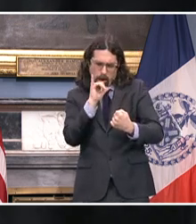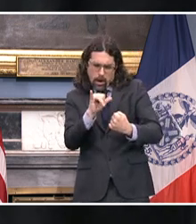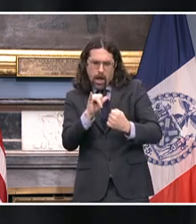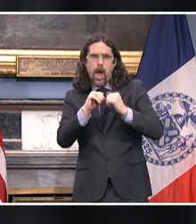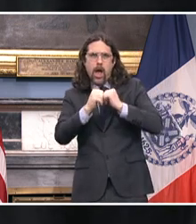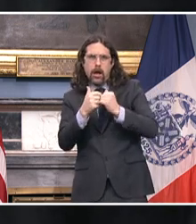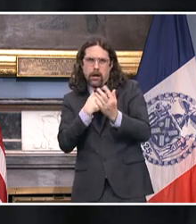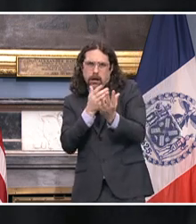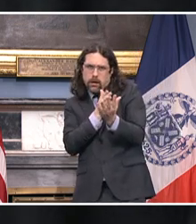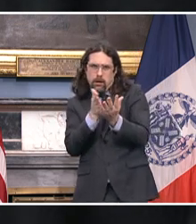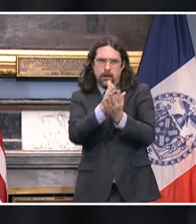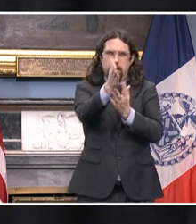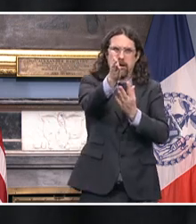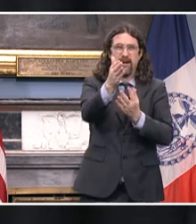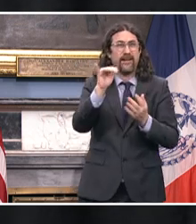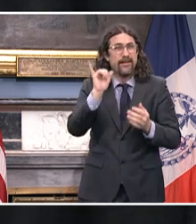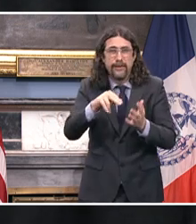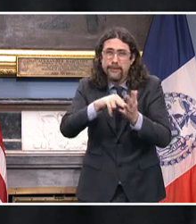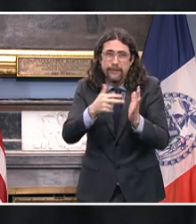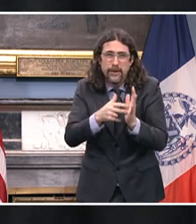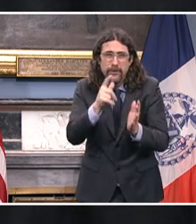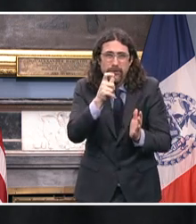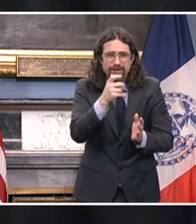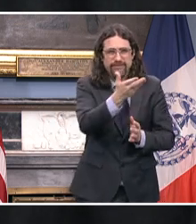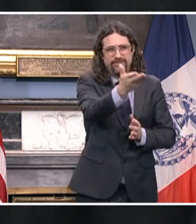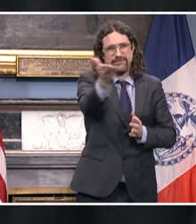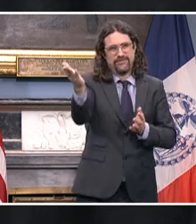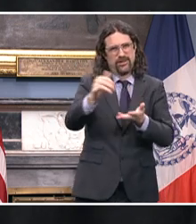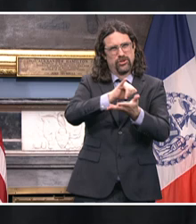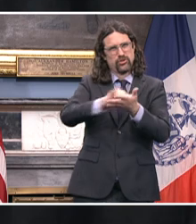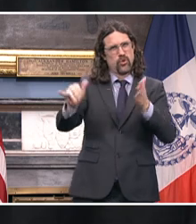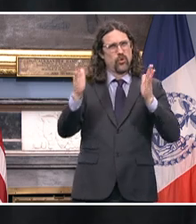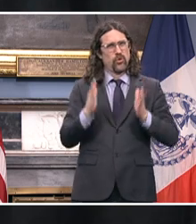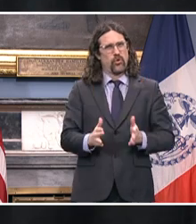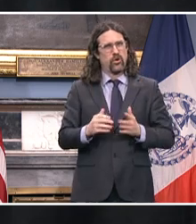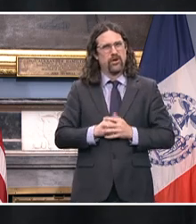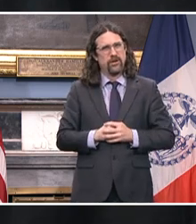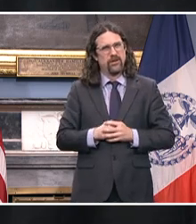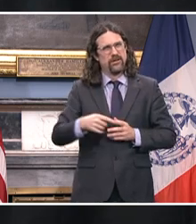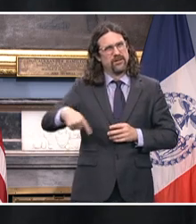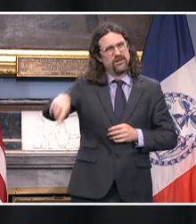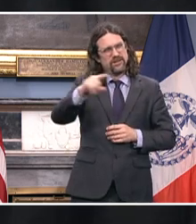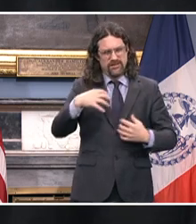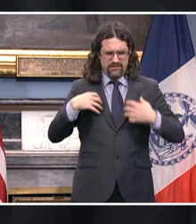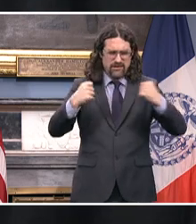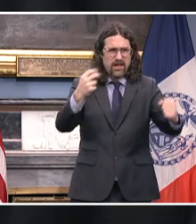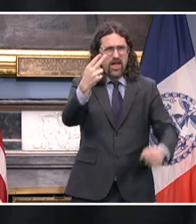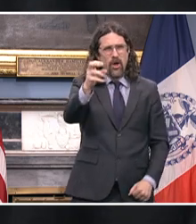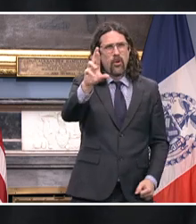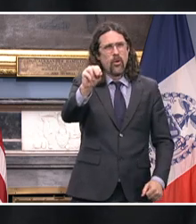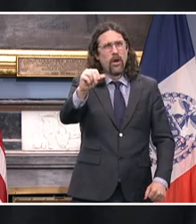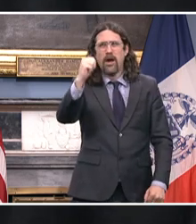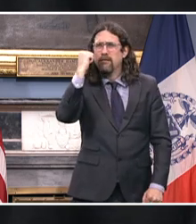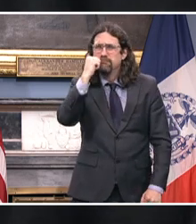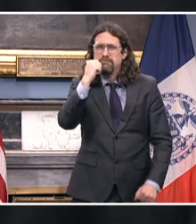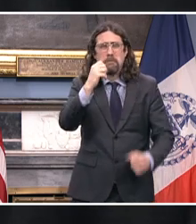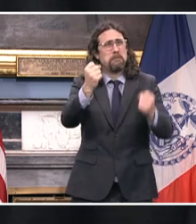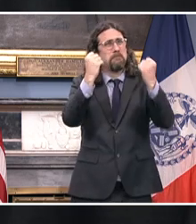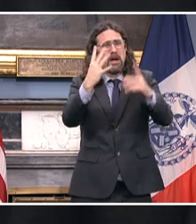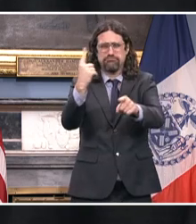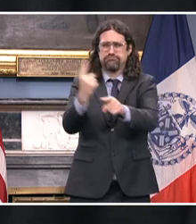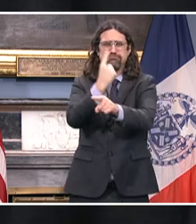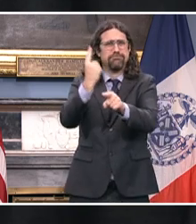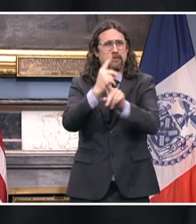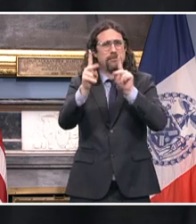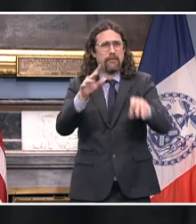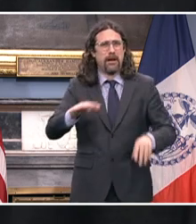I keep saying the heroes are everyday New Yorkers who are finding a way to do things that I think we would have thought literally